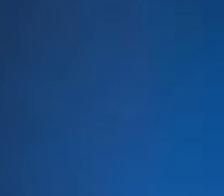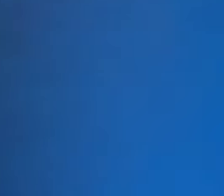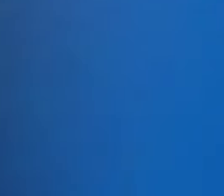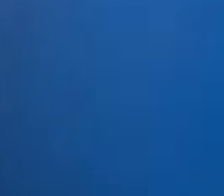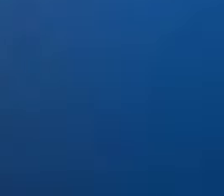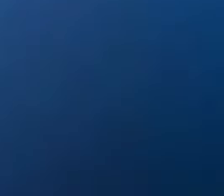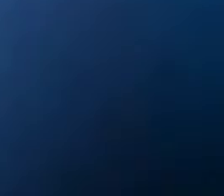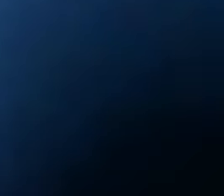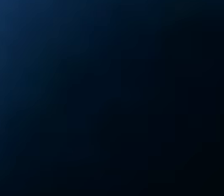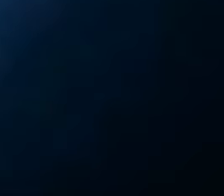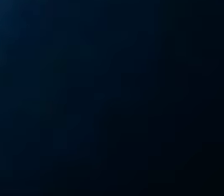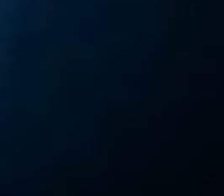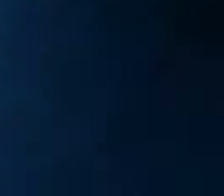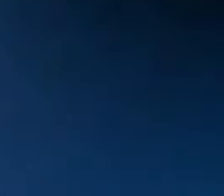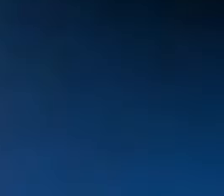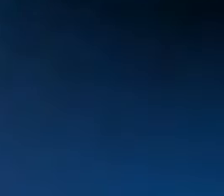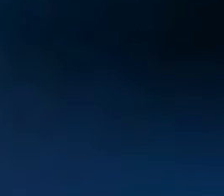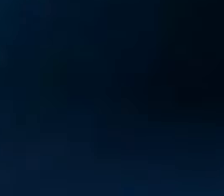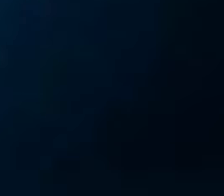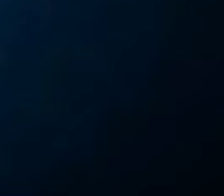We feel deceived and